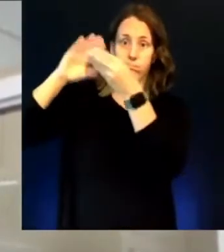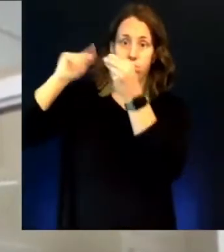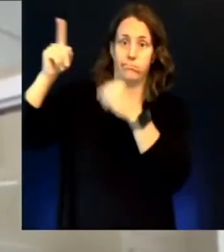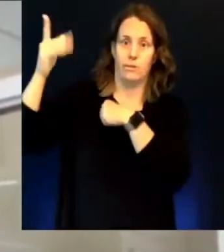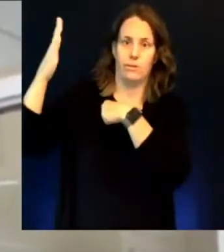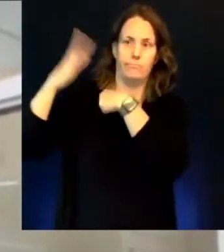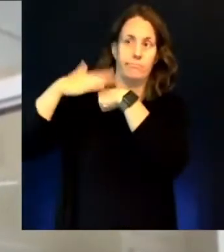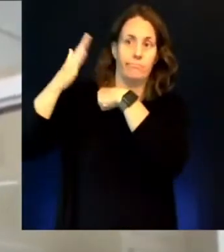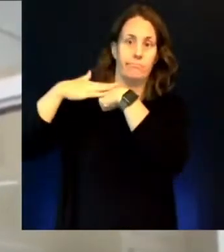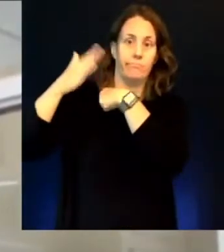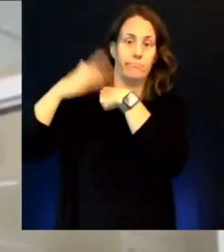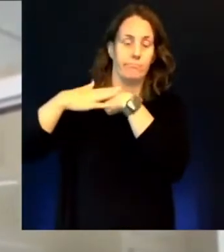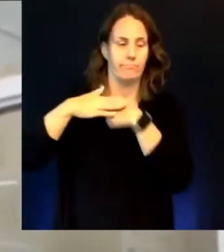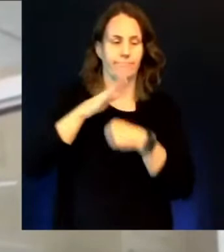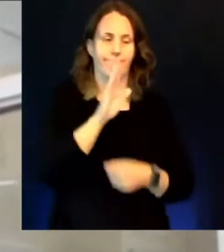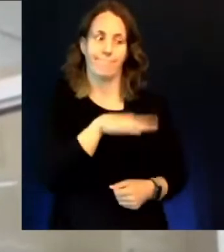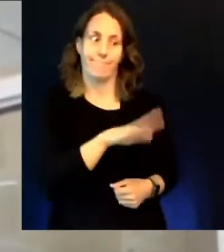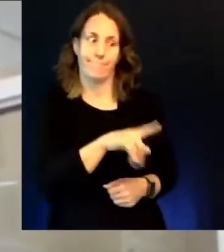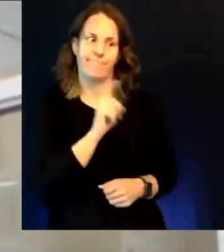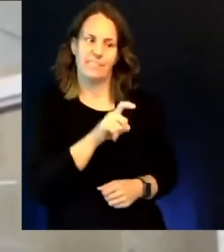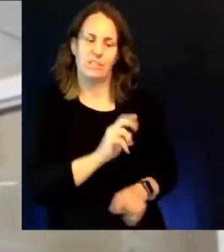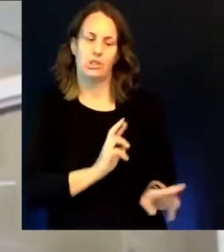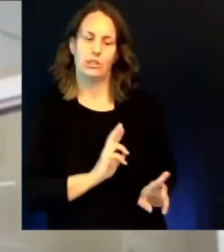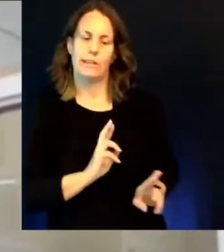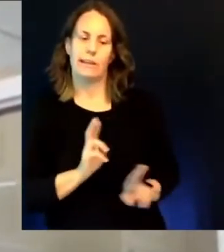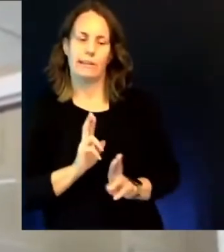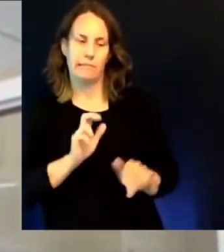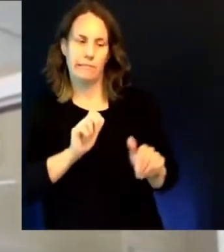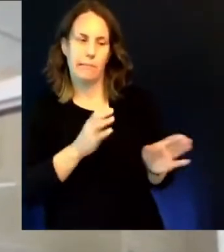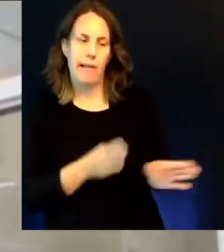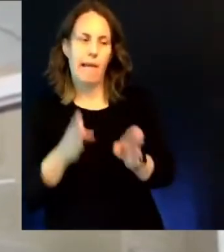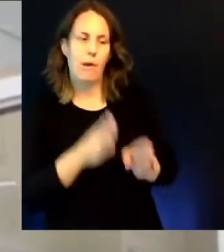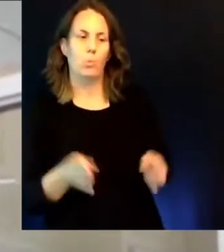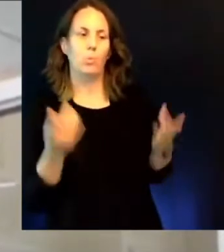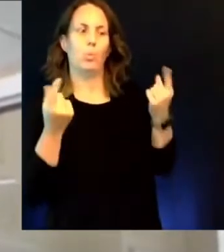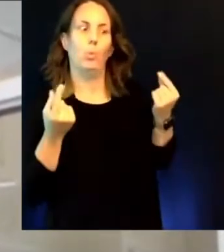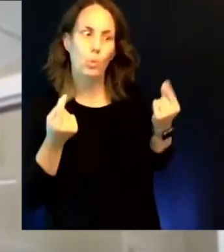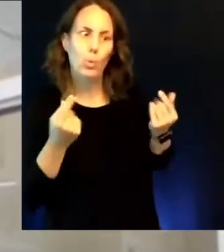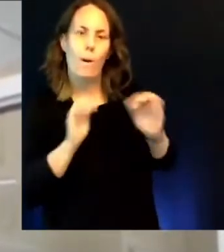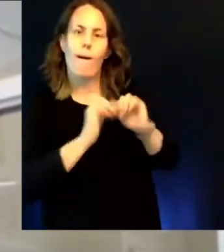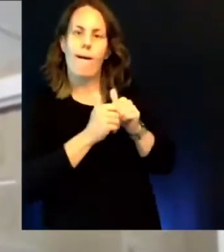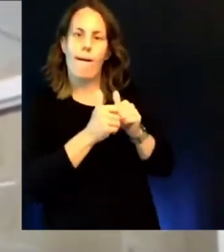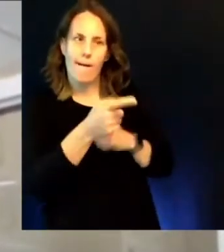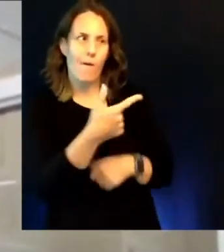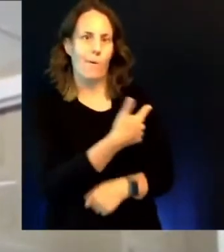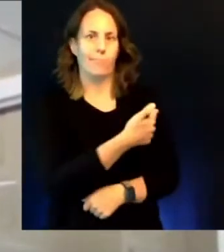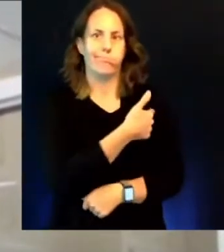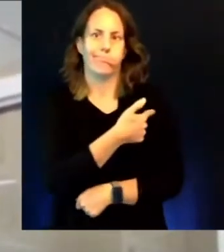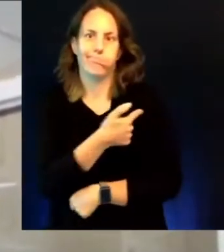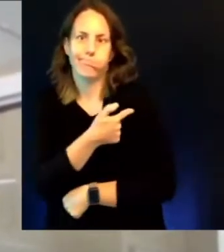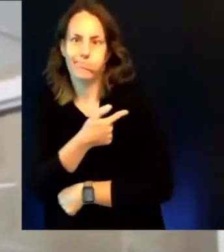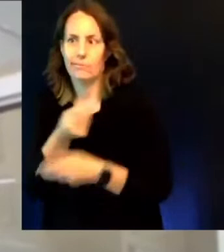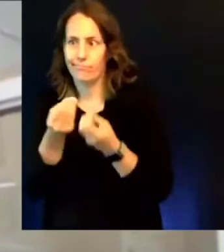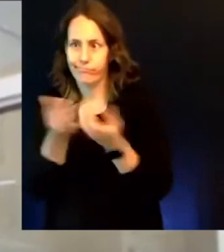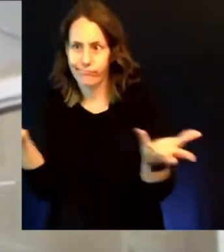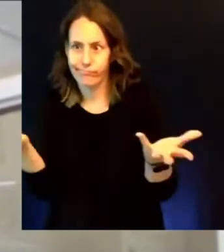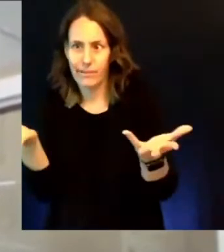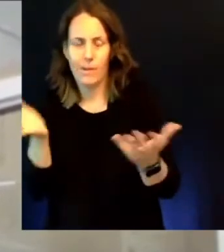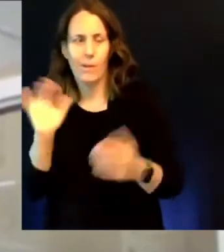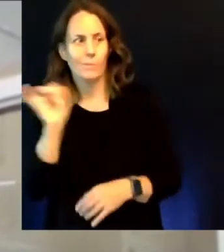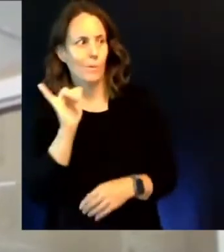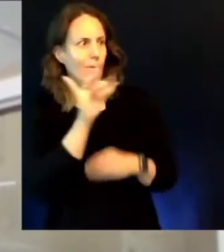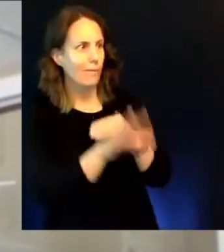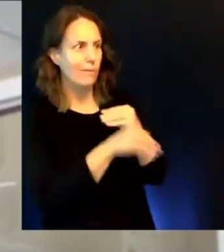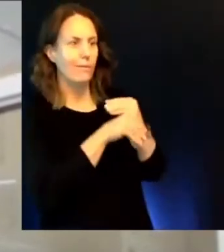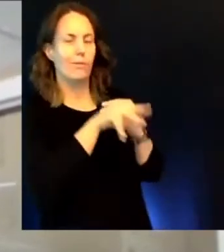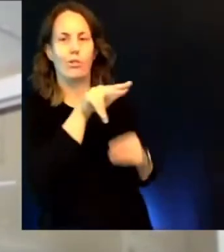partners in state and local government and other sectors that, in the same way that they tried to create infrastructure to administer